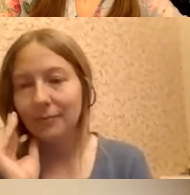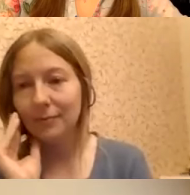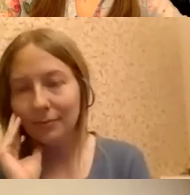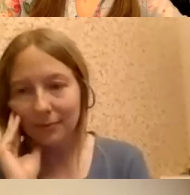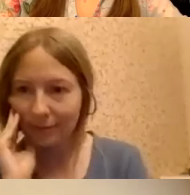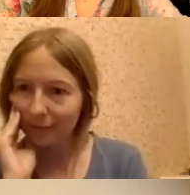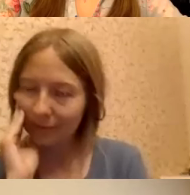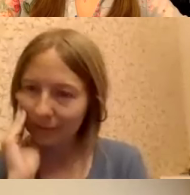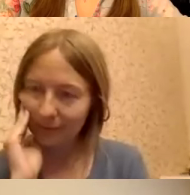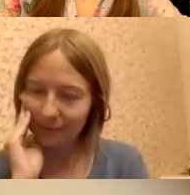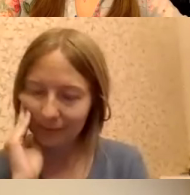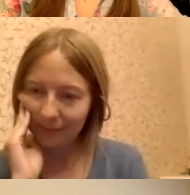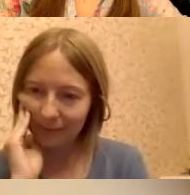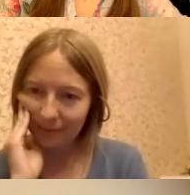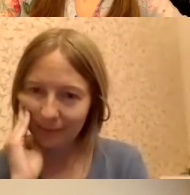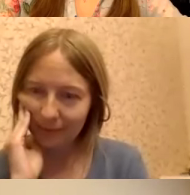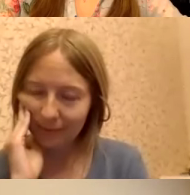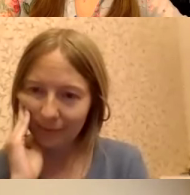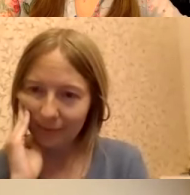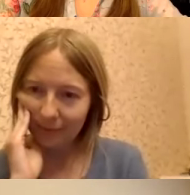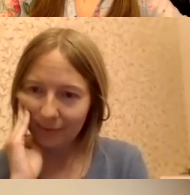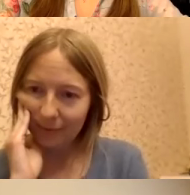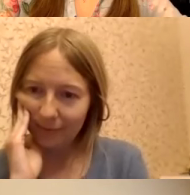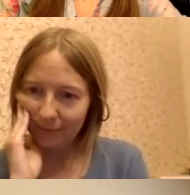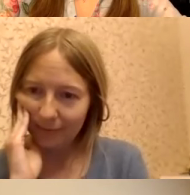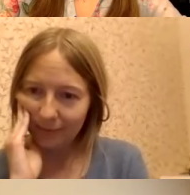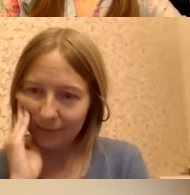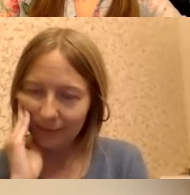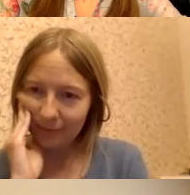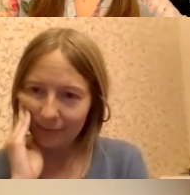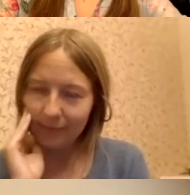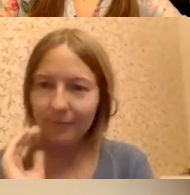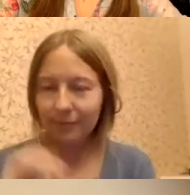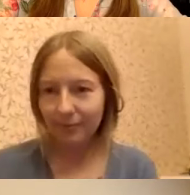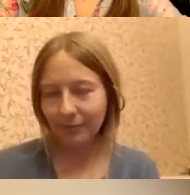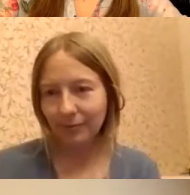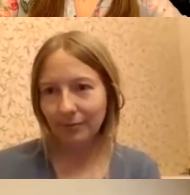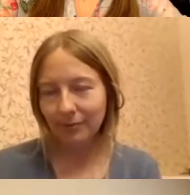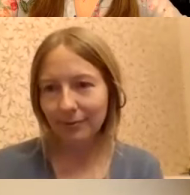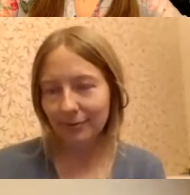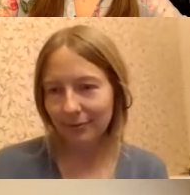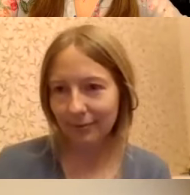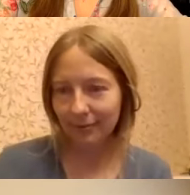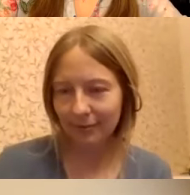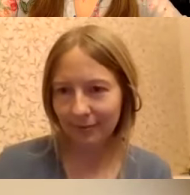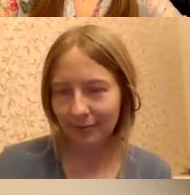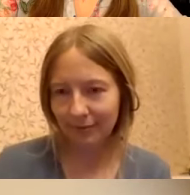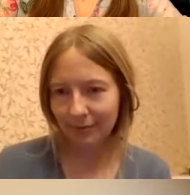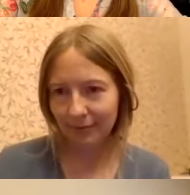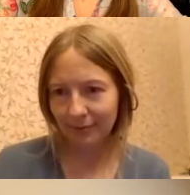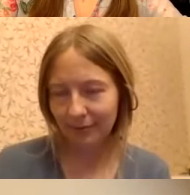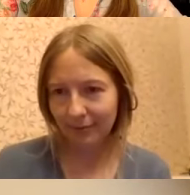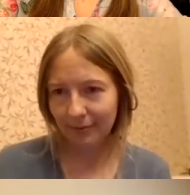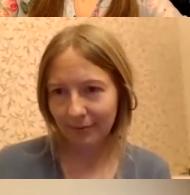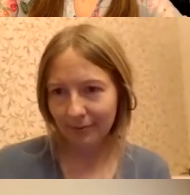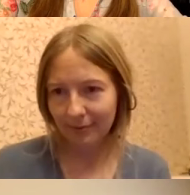effect is not as prominent as CAMK2, but the mediated majority of effects. So we have a, so these